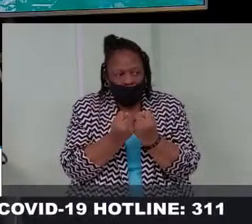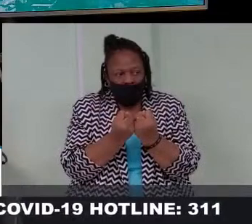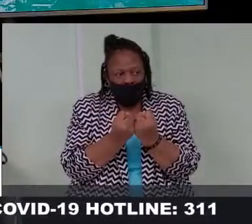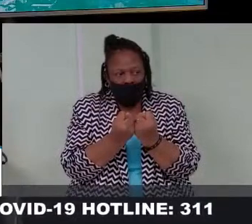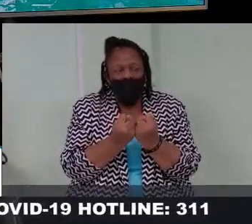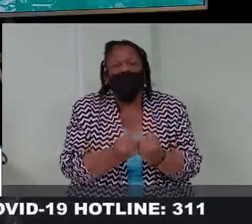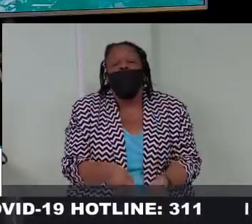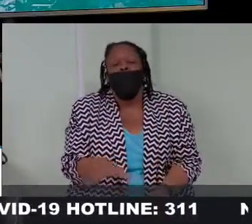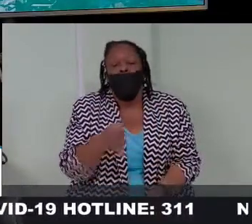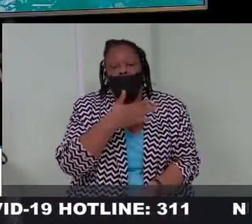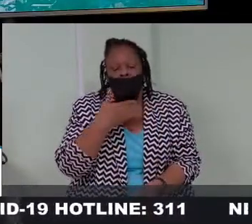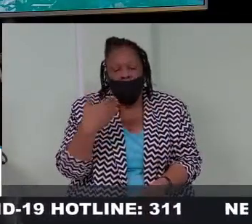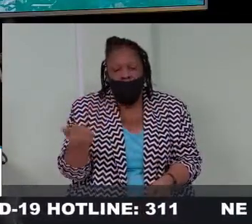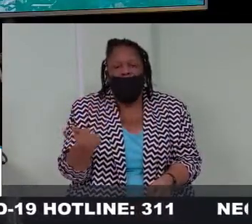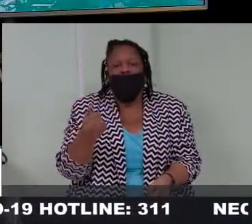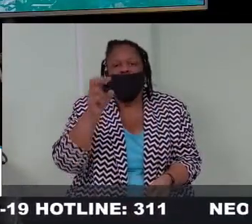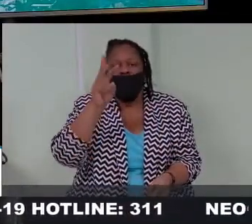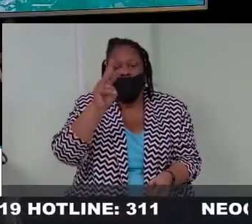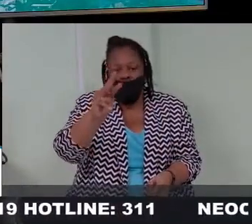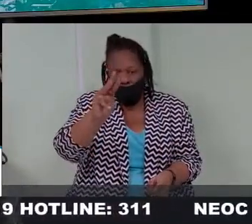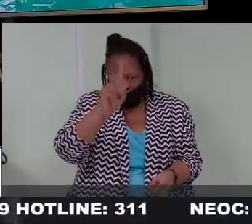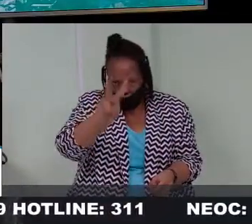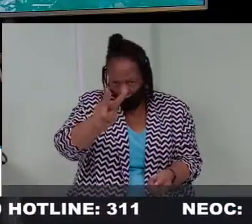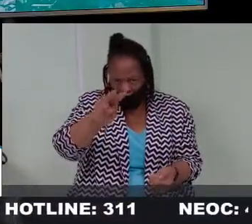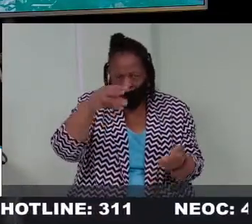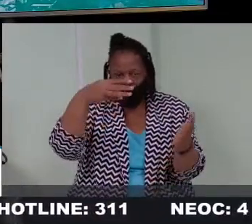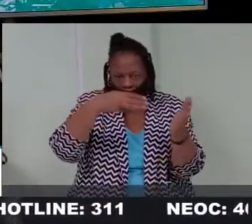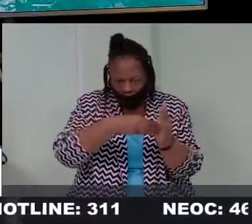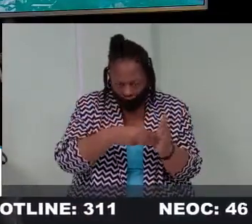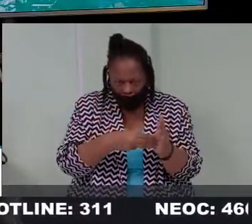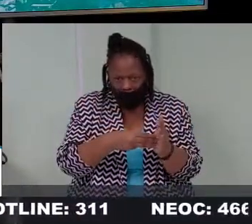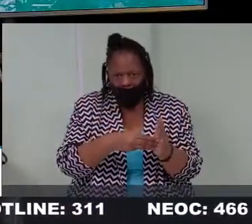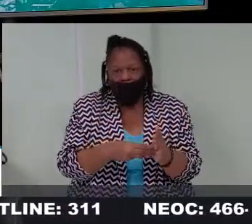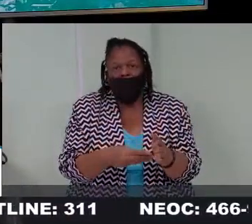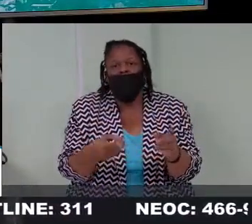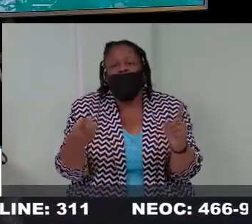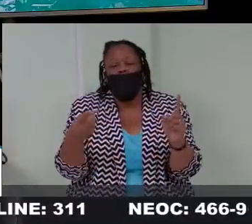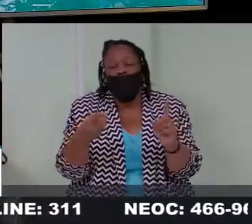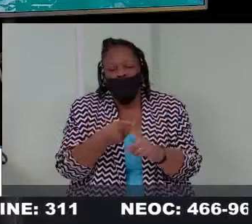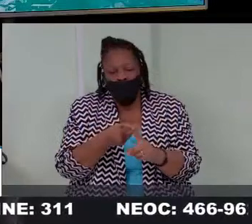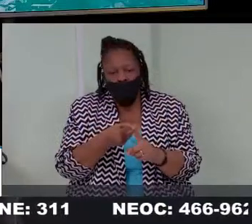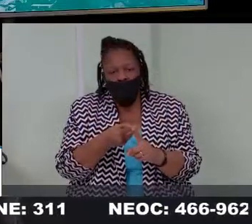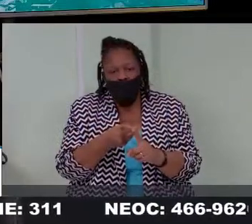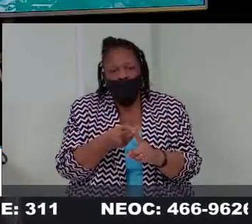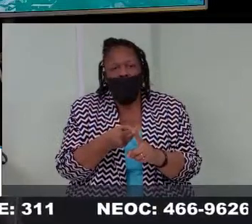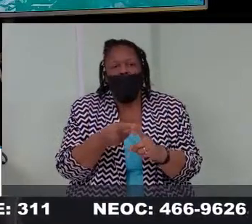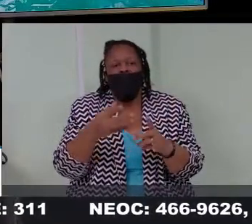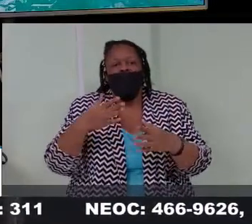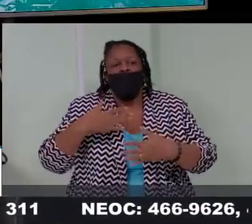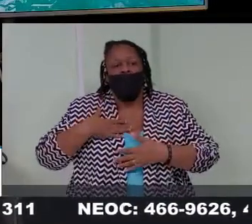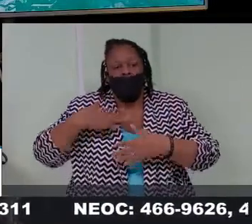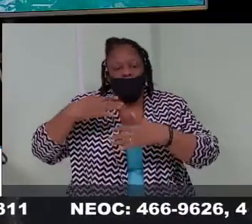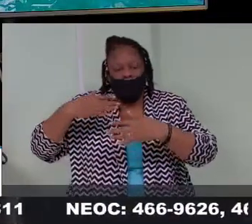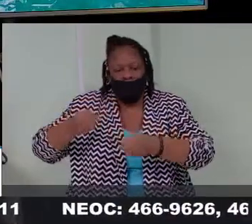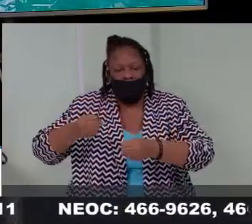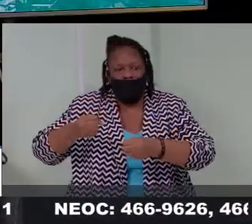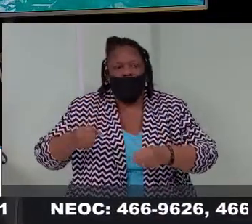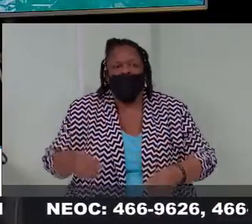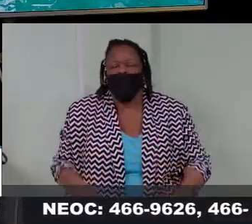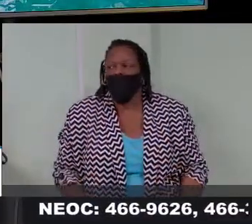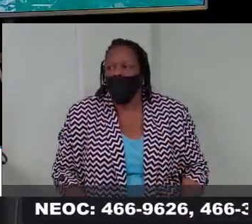force. So I make that correction. It's 2,000 masks, 1,000 will go to the